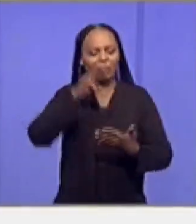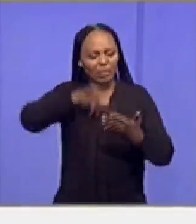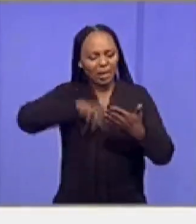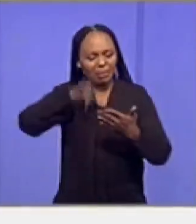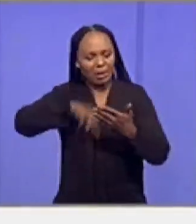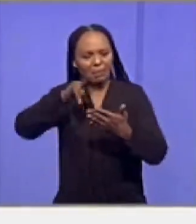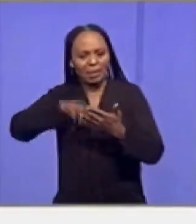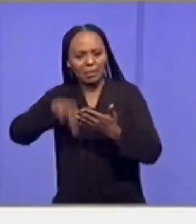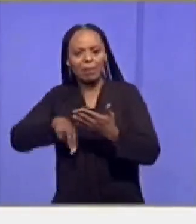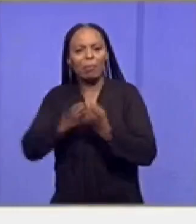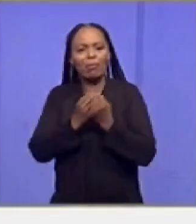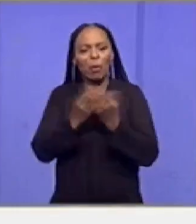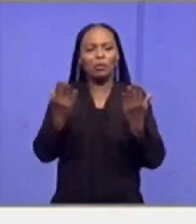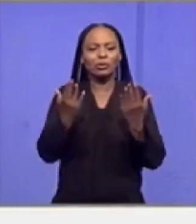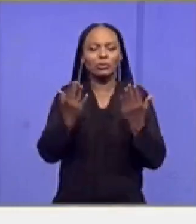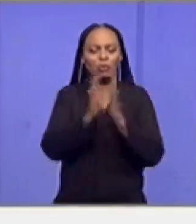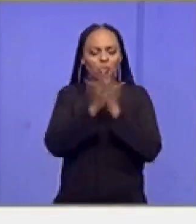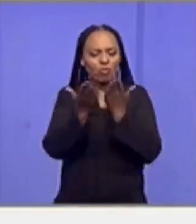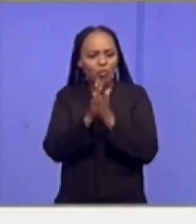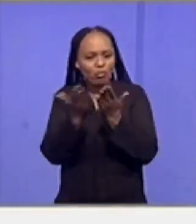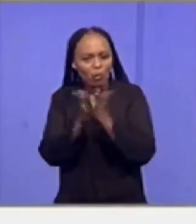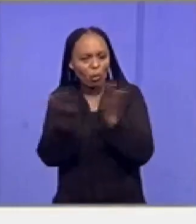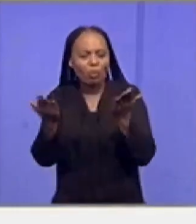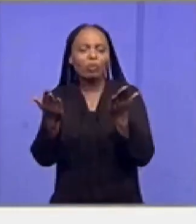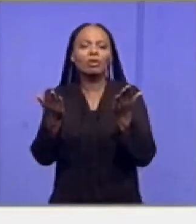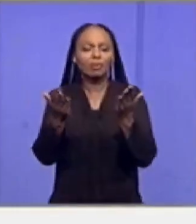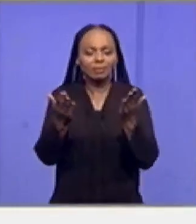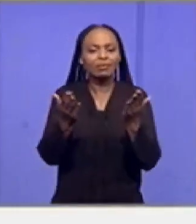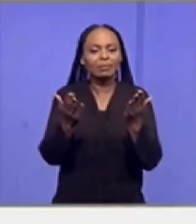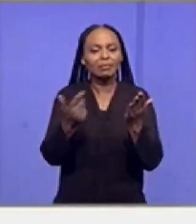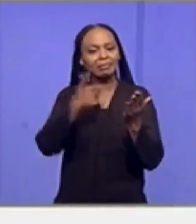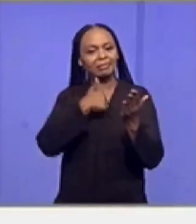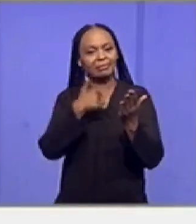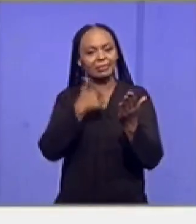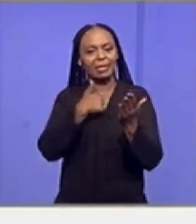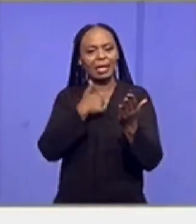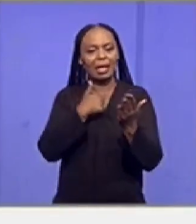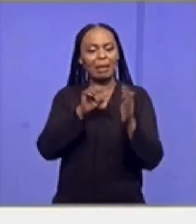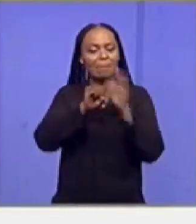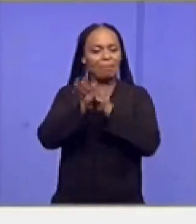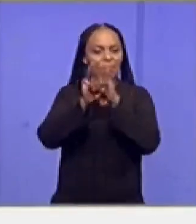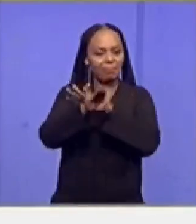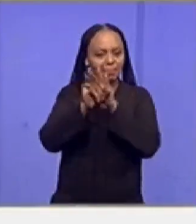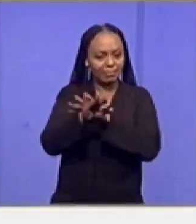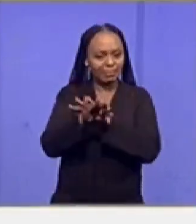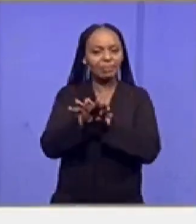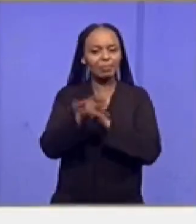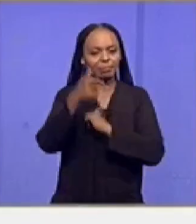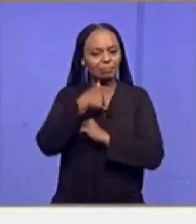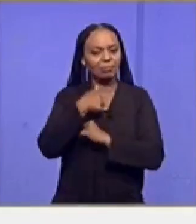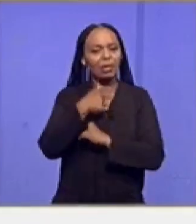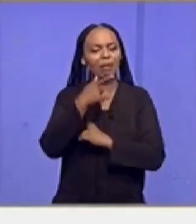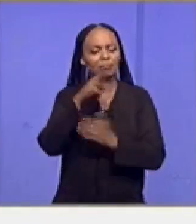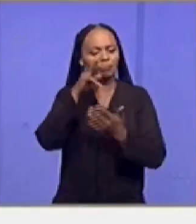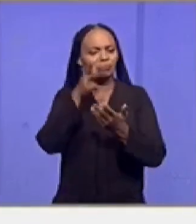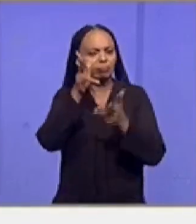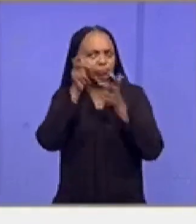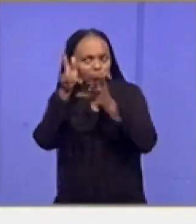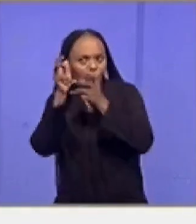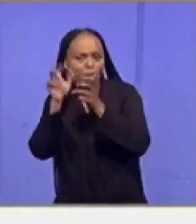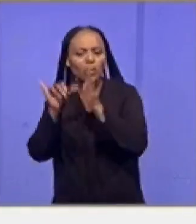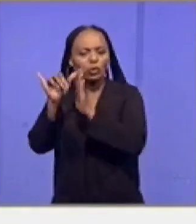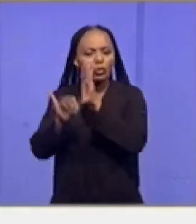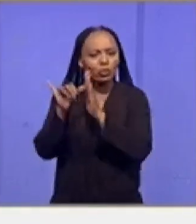of books and on the media. I've also been reading on